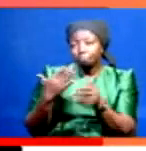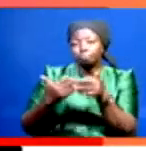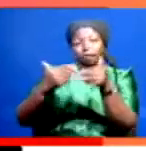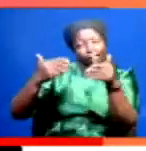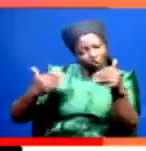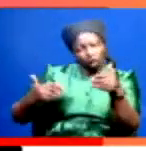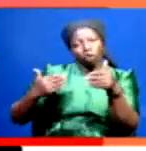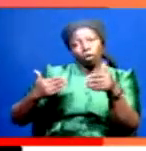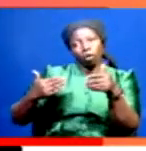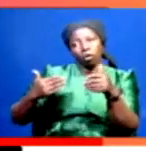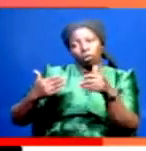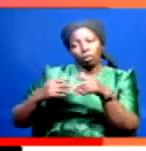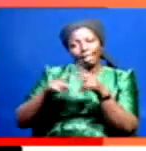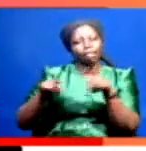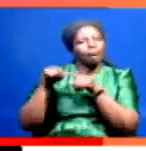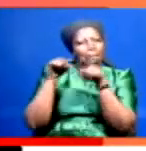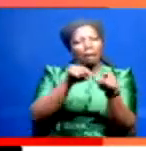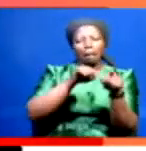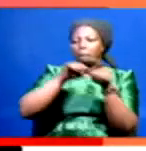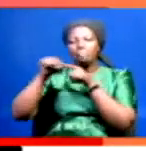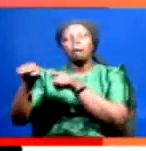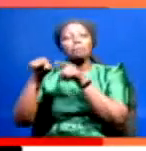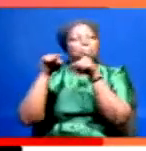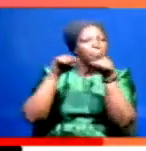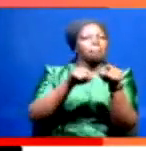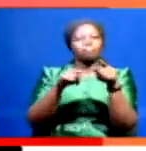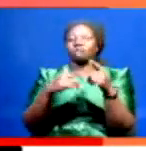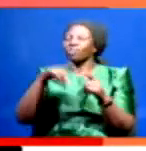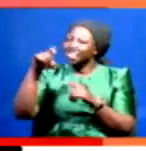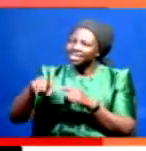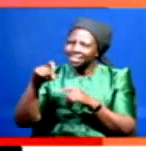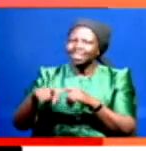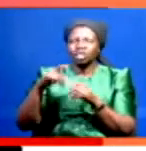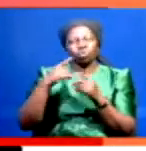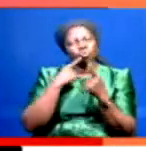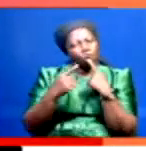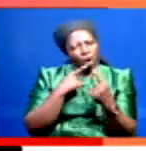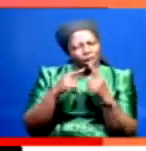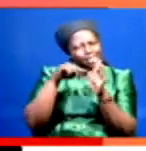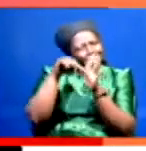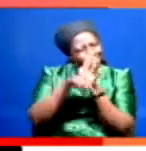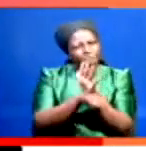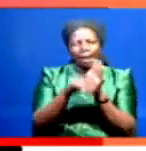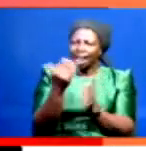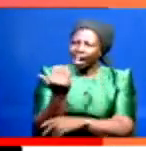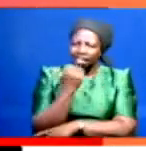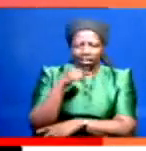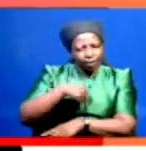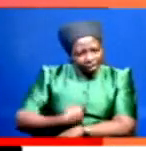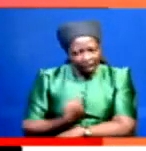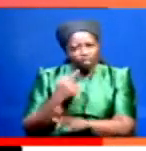So before we go to blame games and react and blame this and blame that, we need to look to widen the conversation and ask ourselves, what is